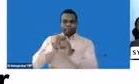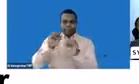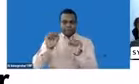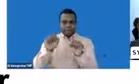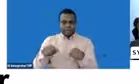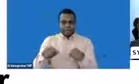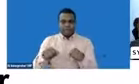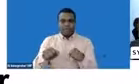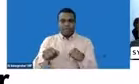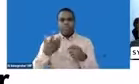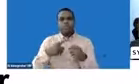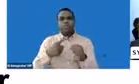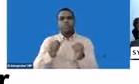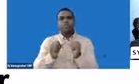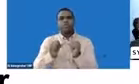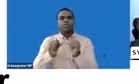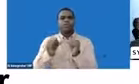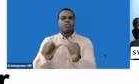good.